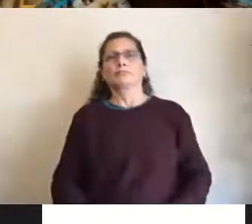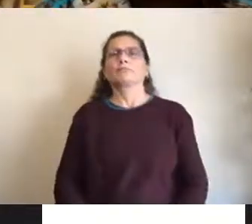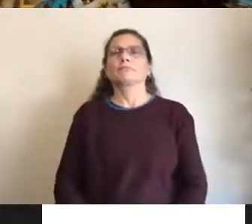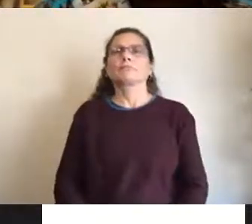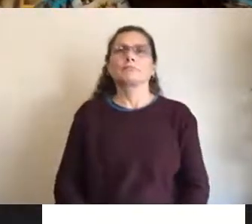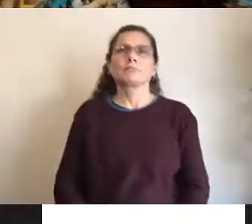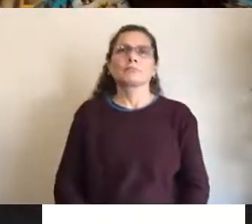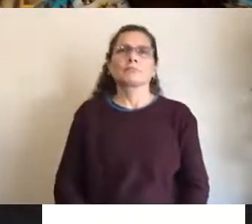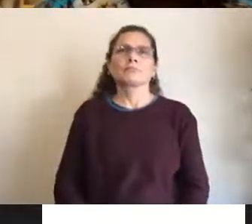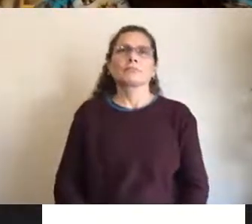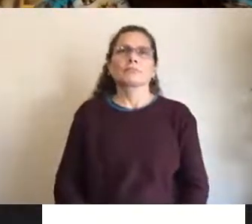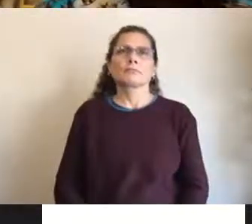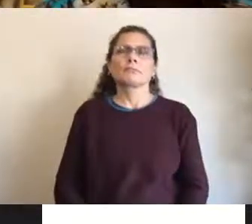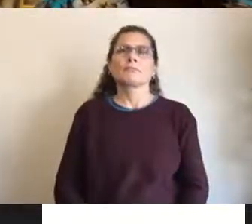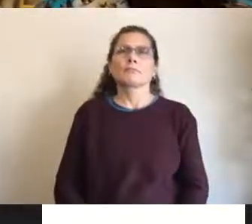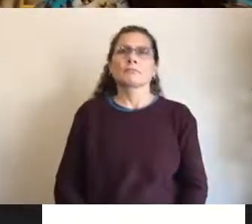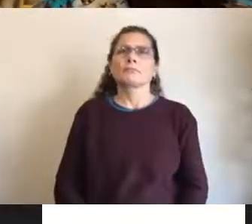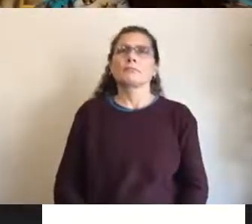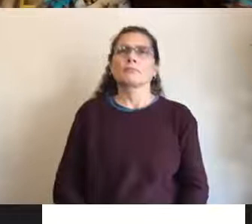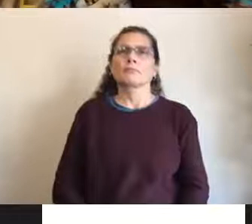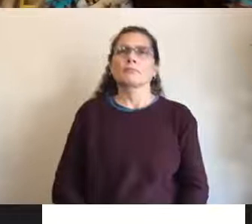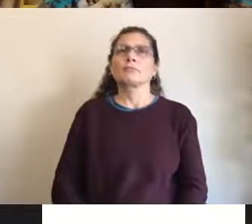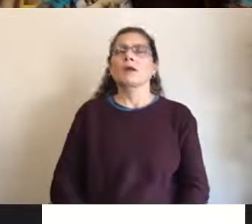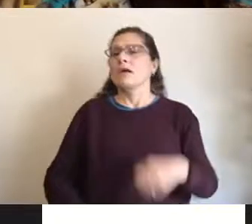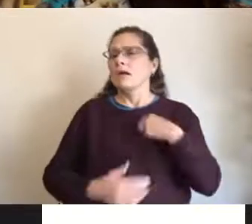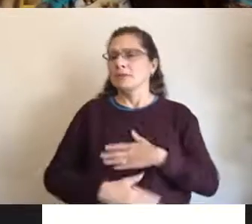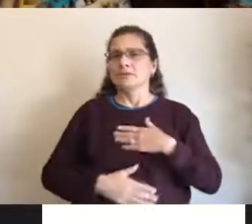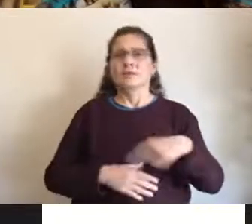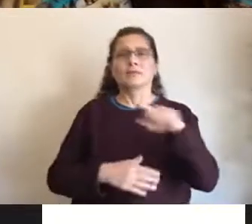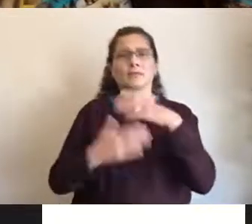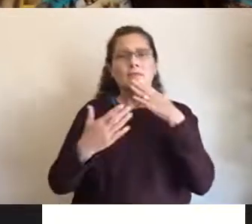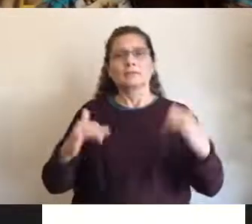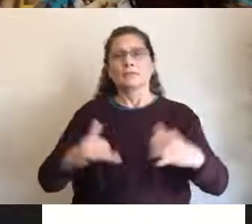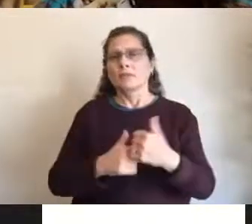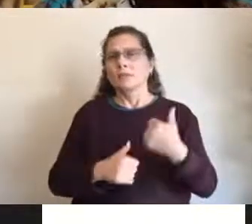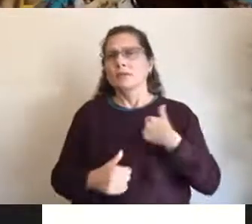everybody staying with us. We've got a lot of work to do, but let's keep working. Back to you, Sydney.